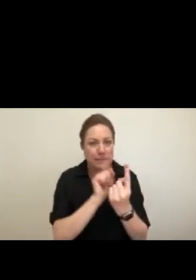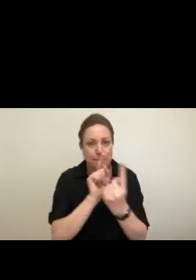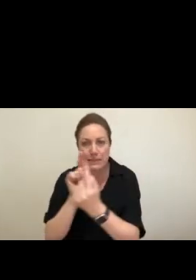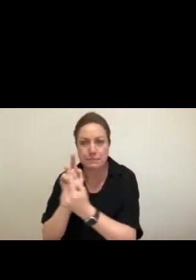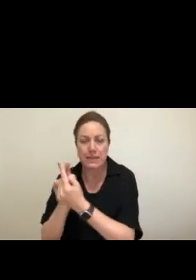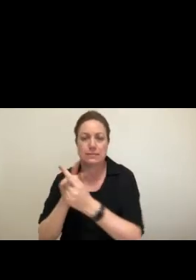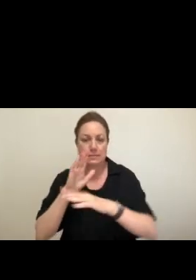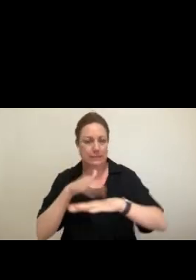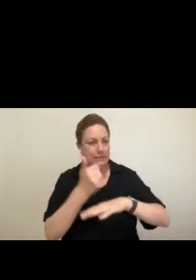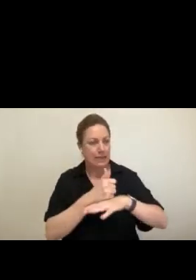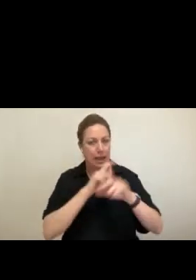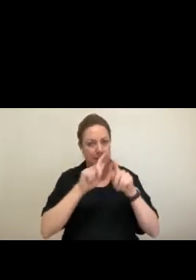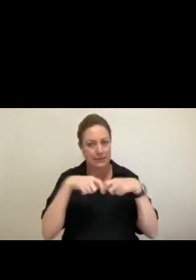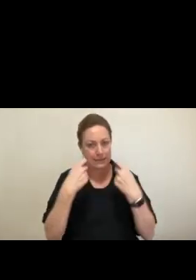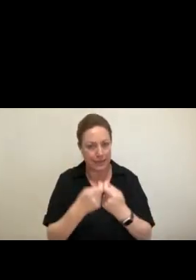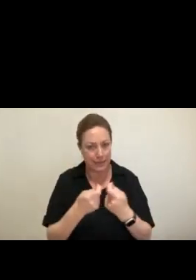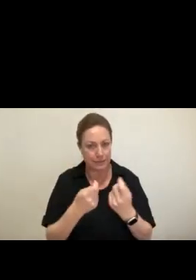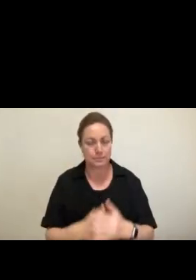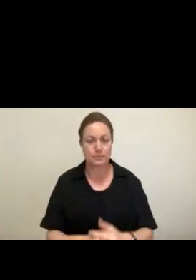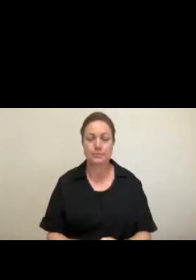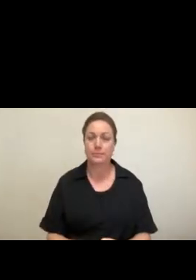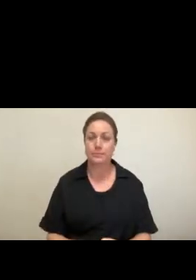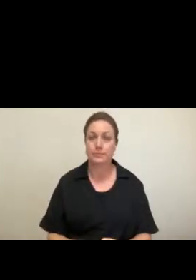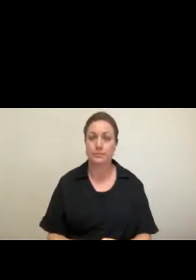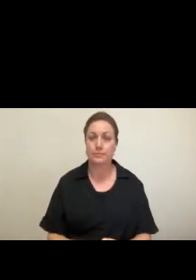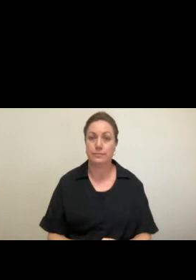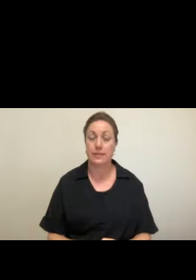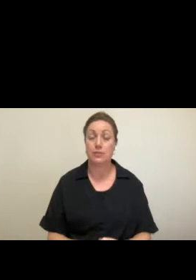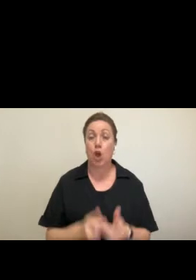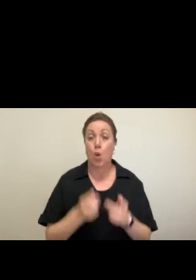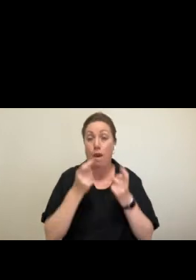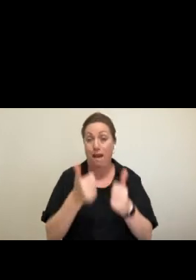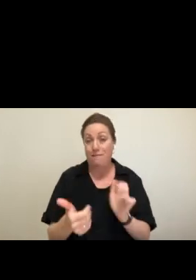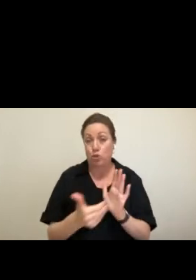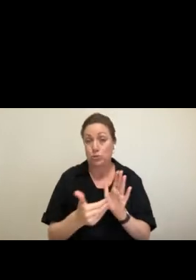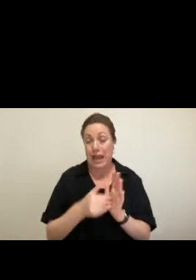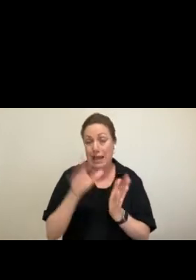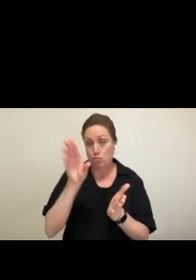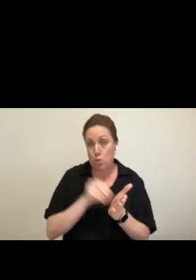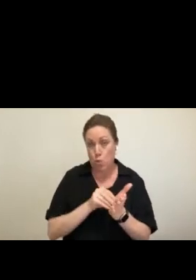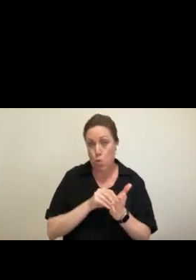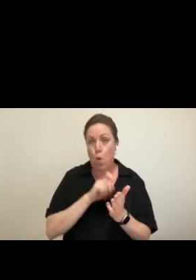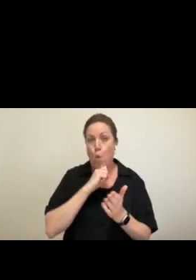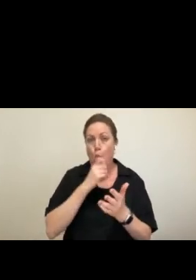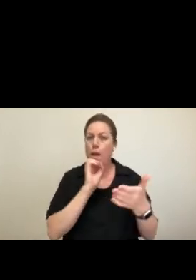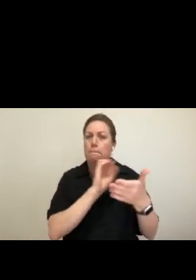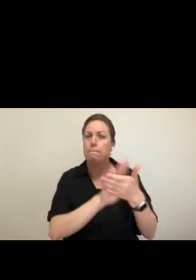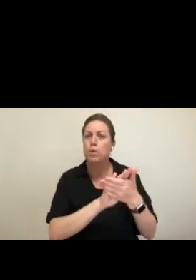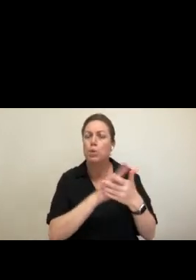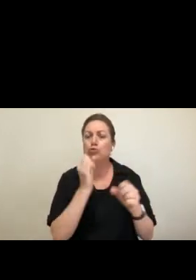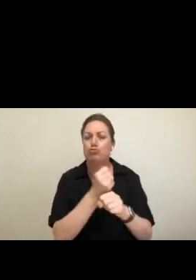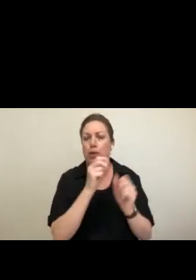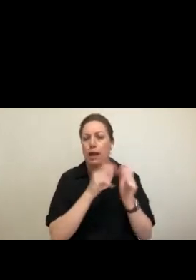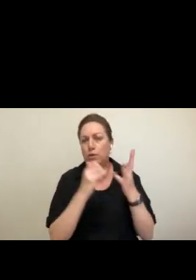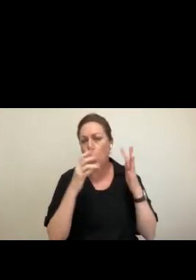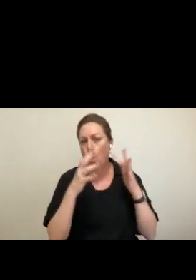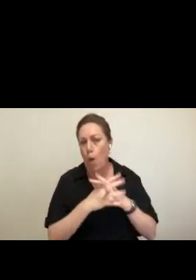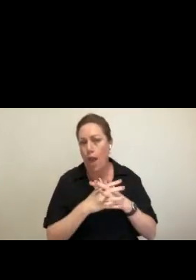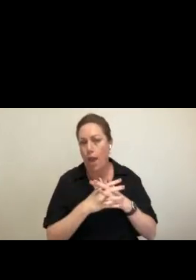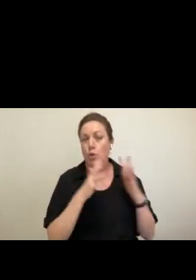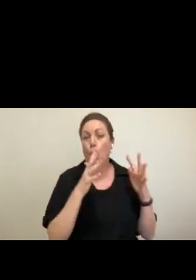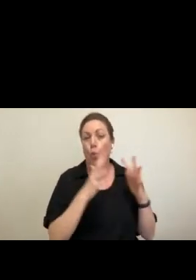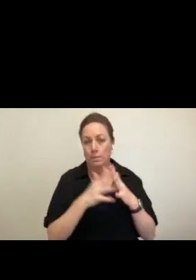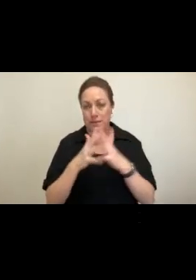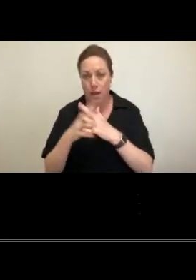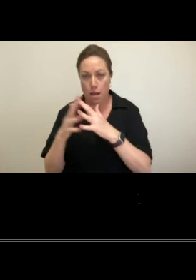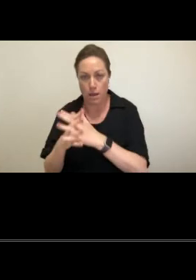So after today, the recording of this session will be available on the Create New South Wales website, as will be the consent form I was